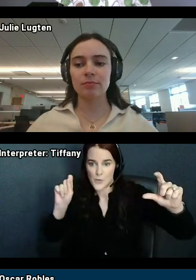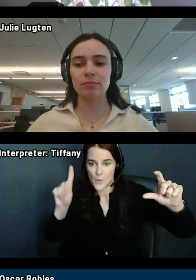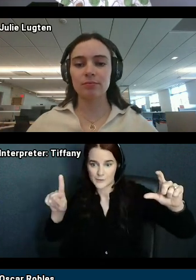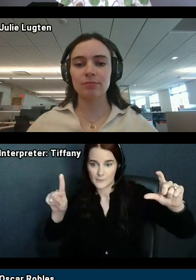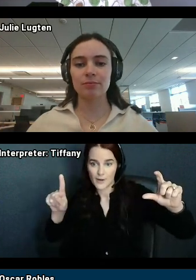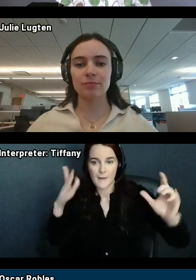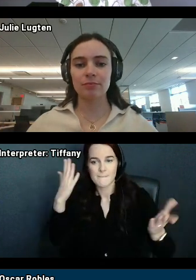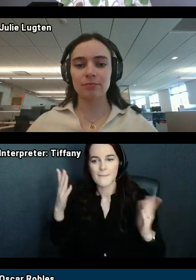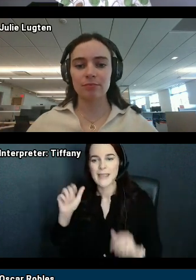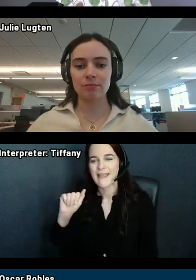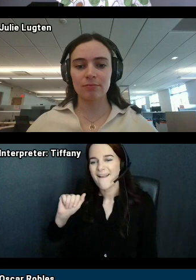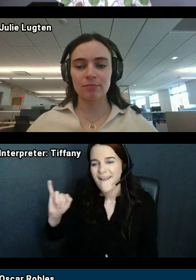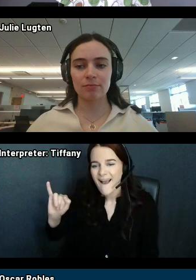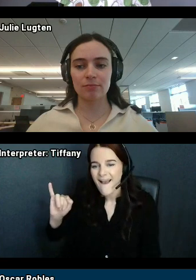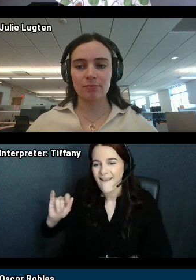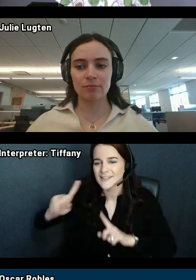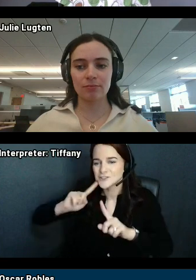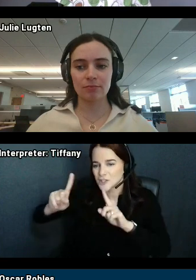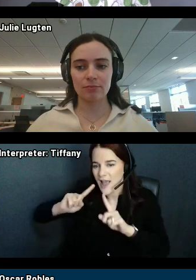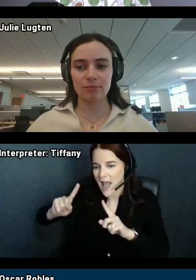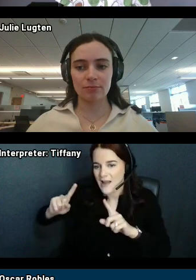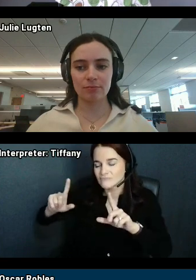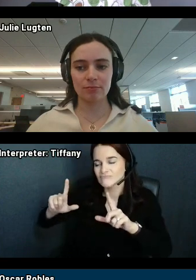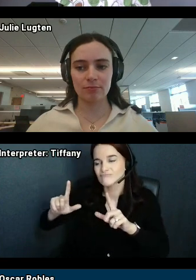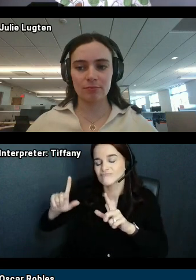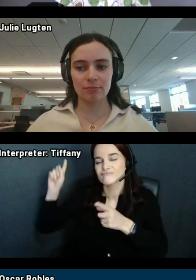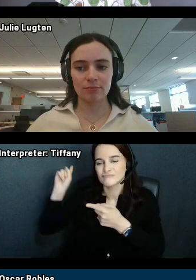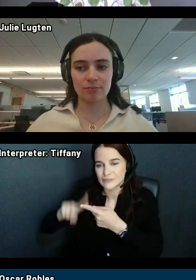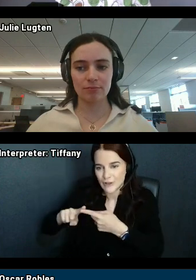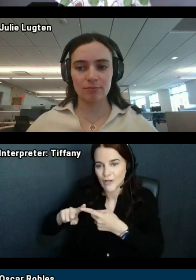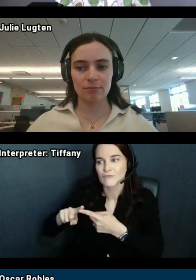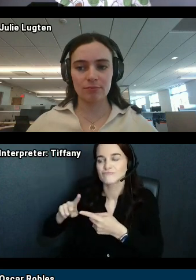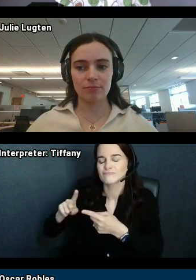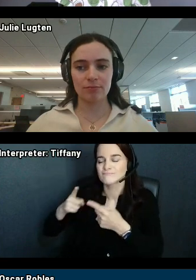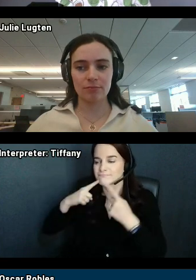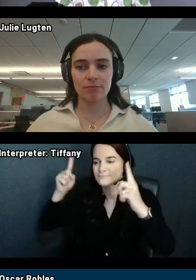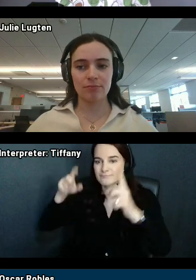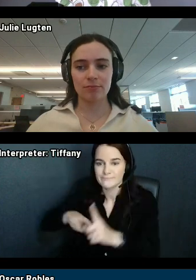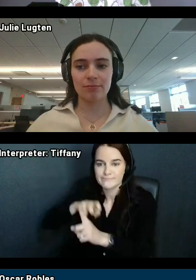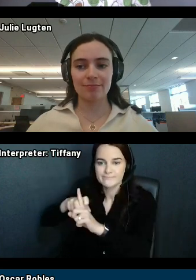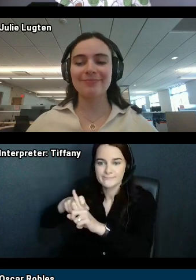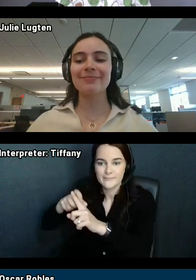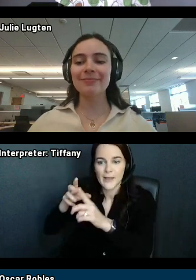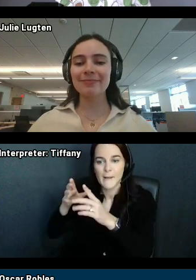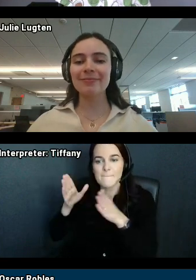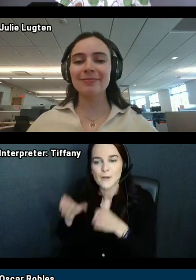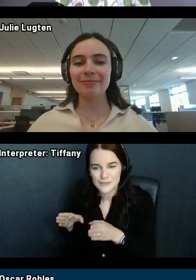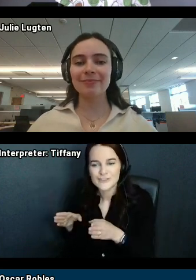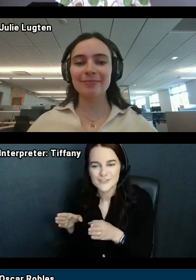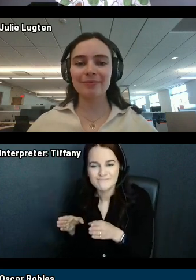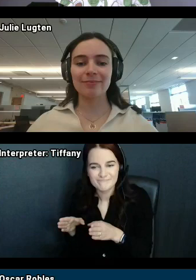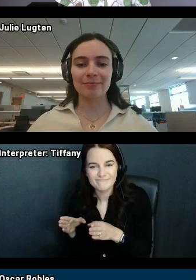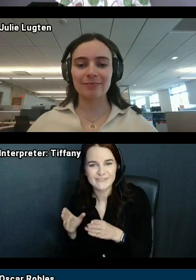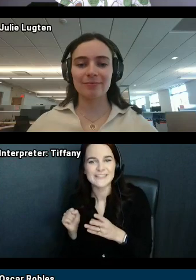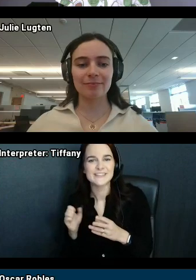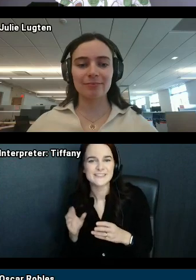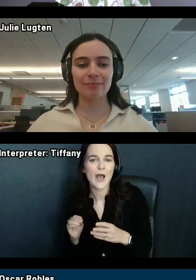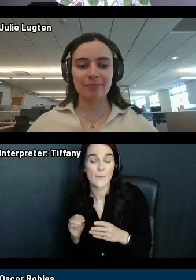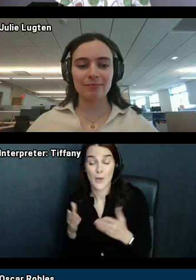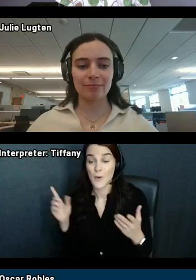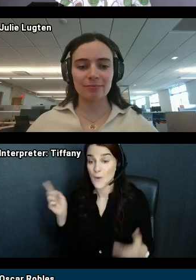AI chatbot before you get to a human first, but you can get there, and it's just right here under this question